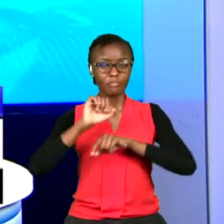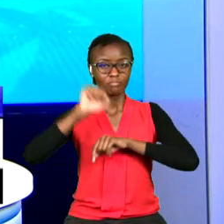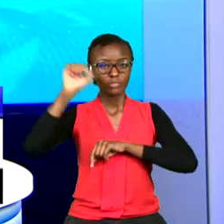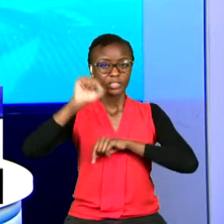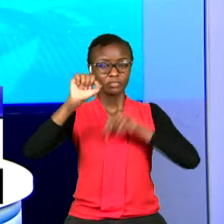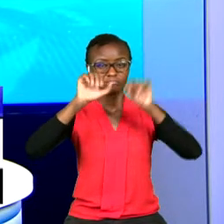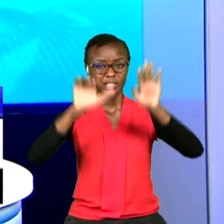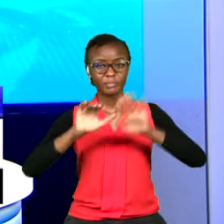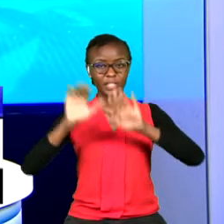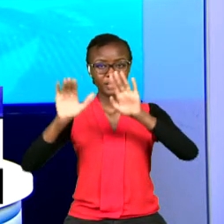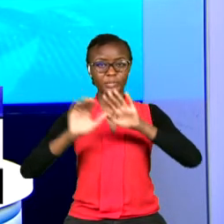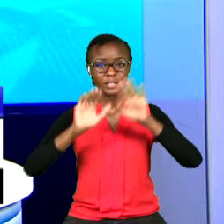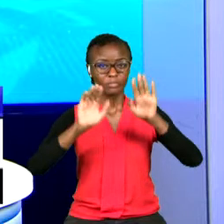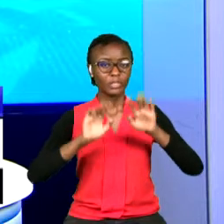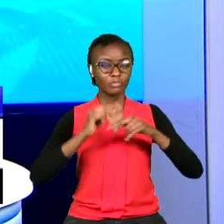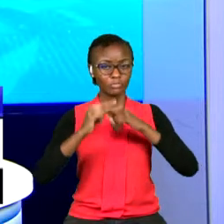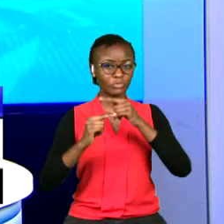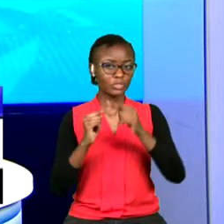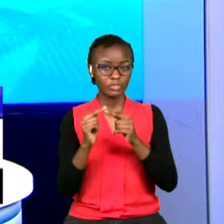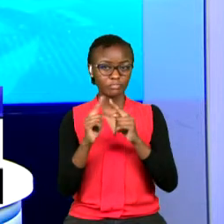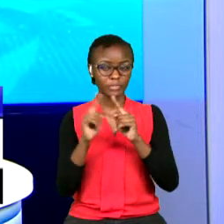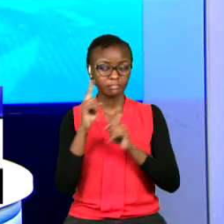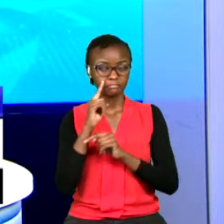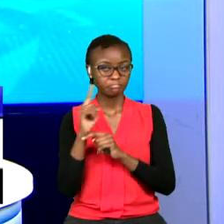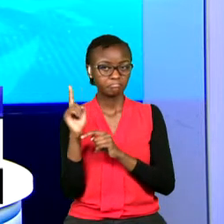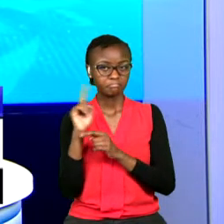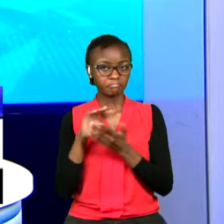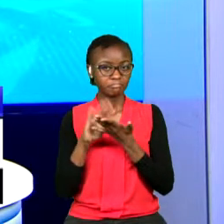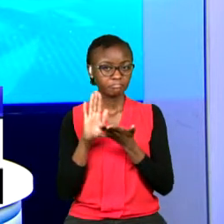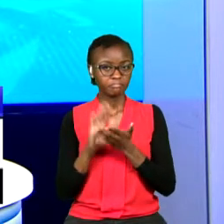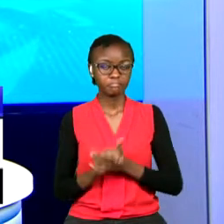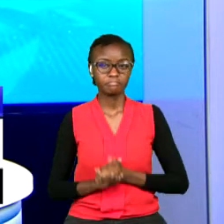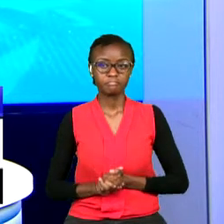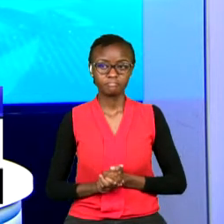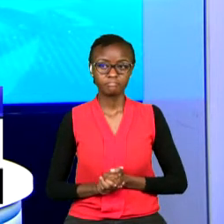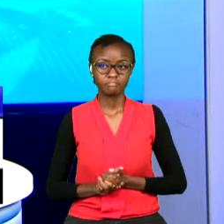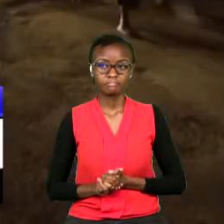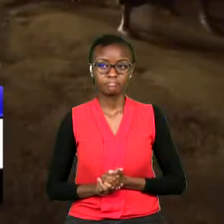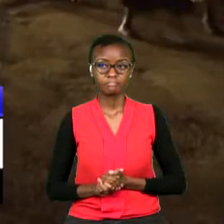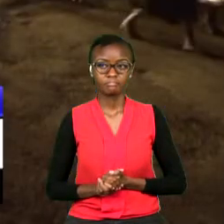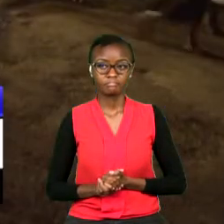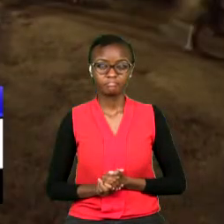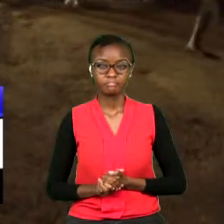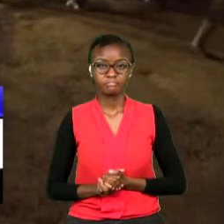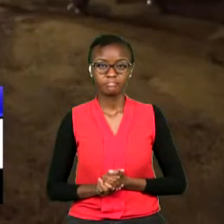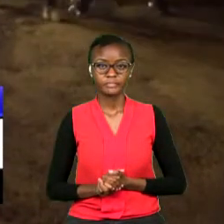to the protocol set by the Ministry of Health. Flora Limuki with more details.